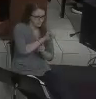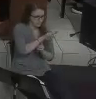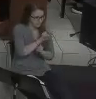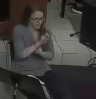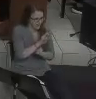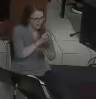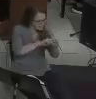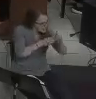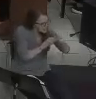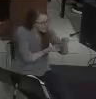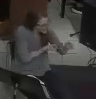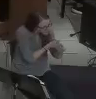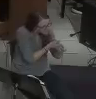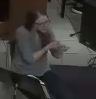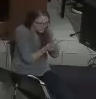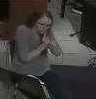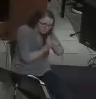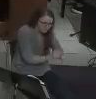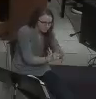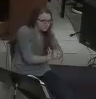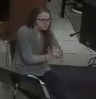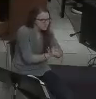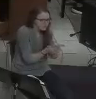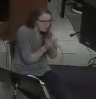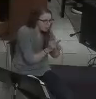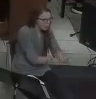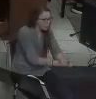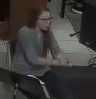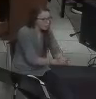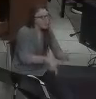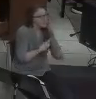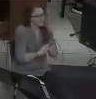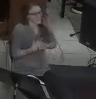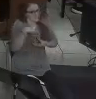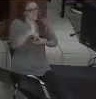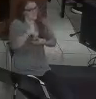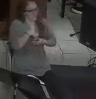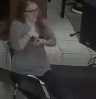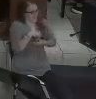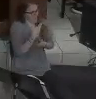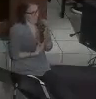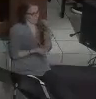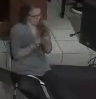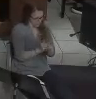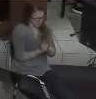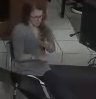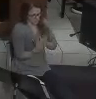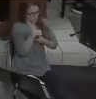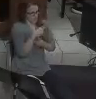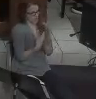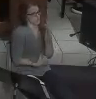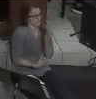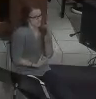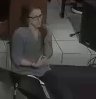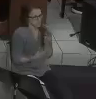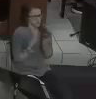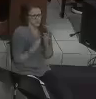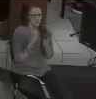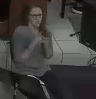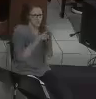who goes alongside us and is also one who is inside us. Let's think first about the